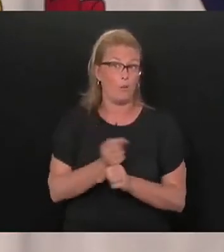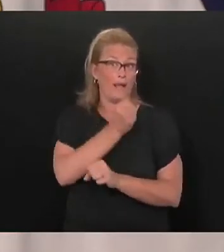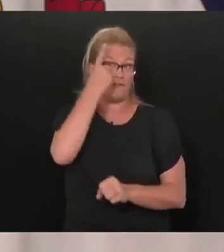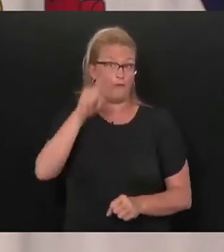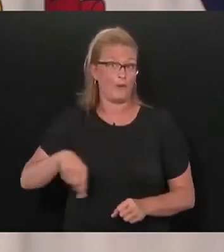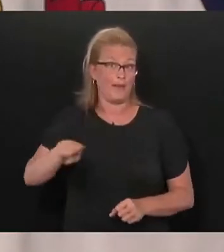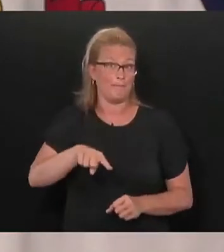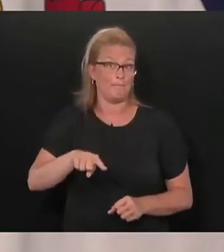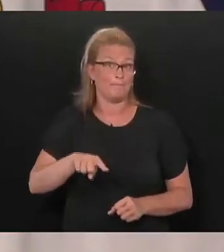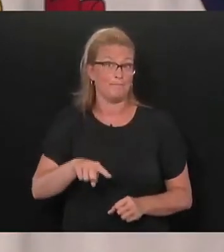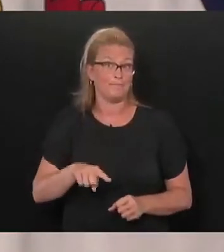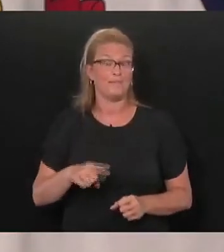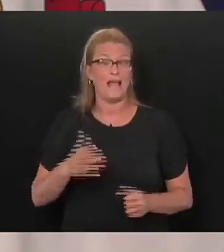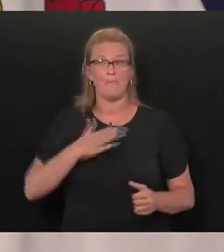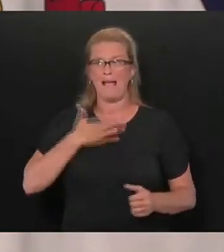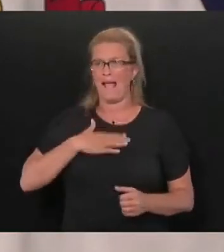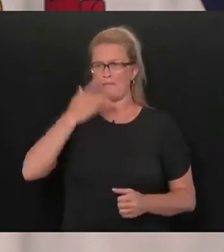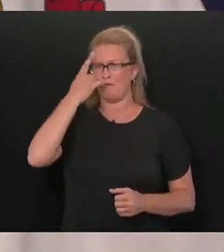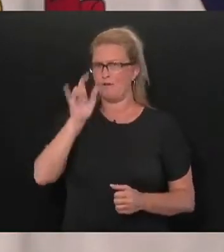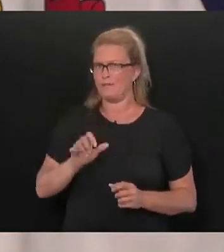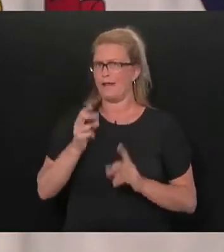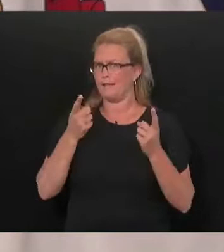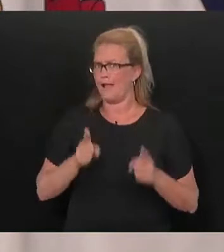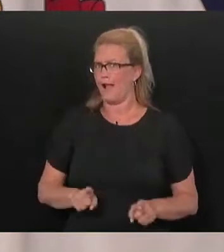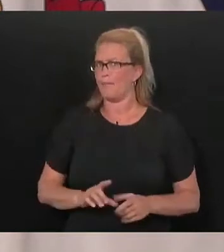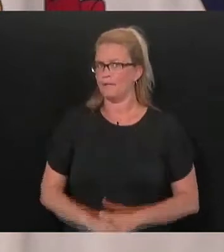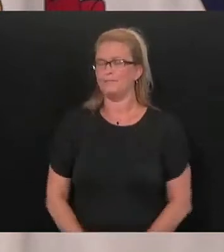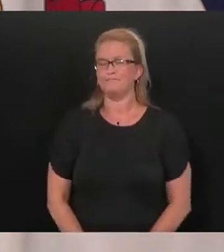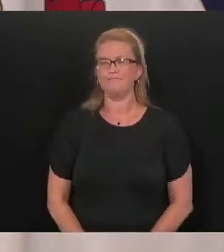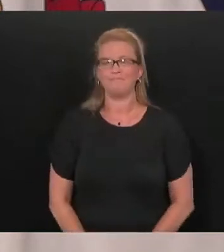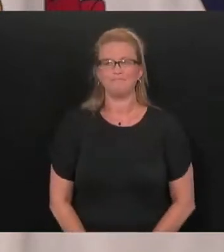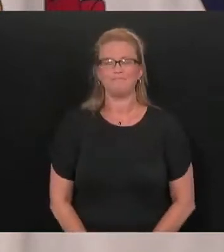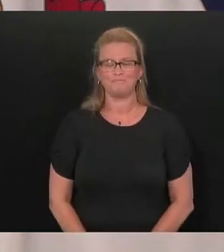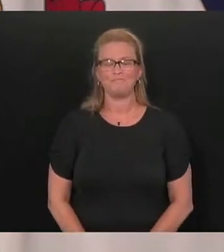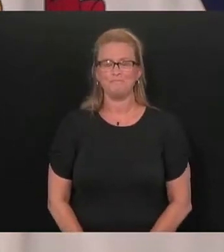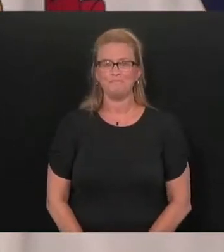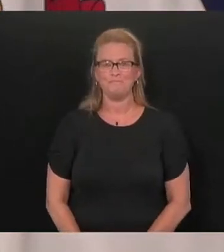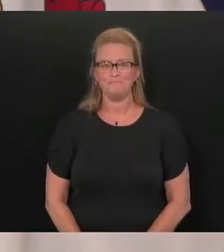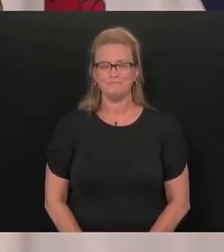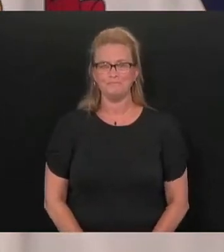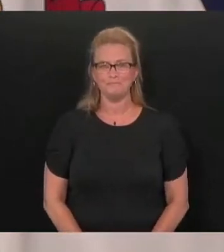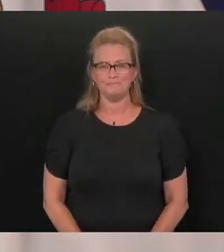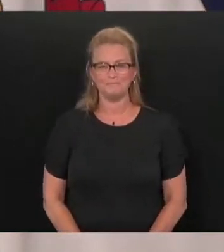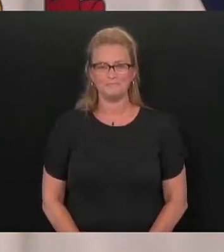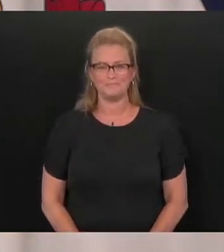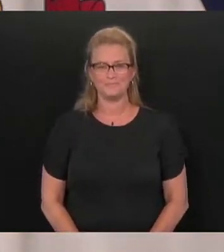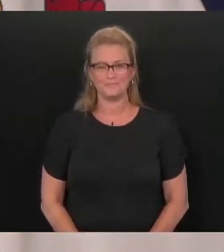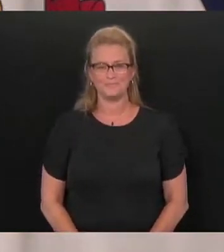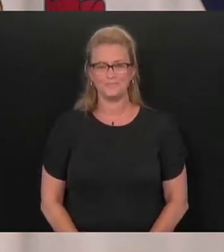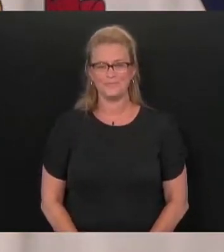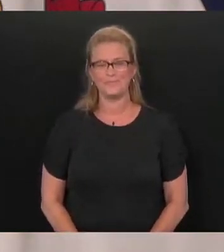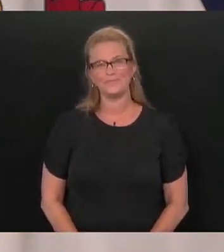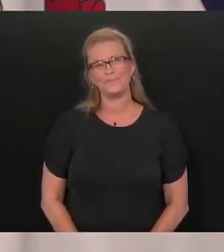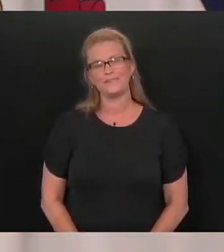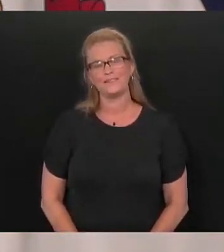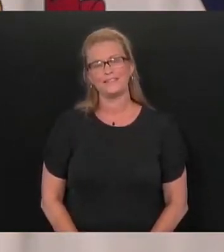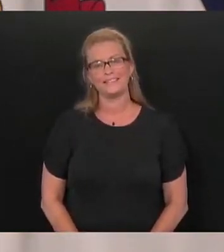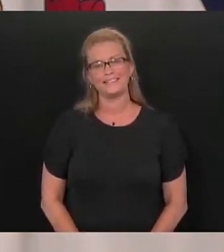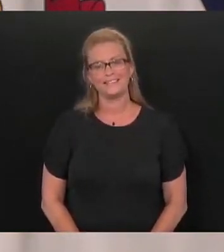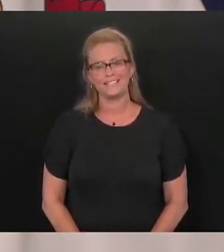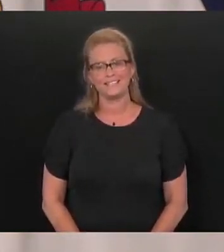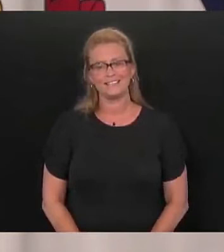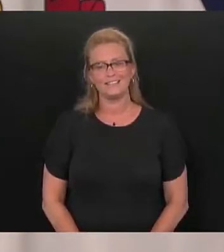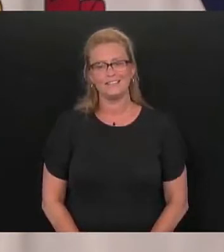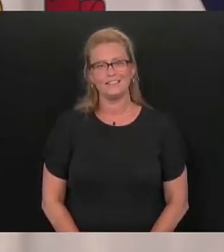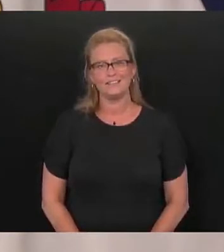way. Tickled to death for that to happen. That's good stuff as far as I'm concerned. Now, I want to talk to you just real quickly